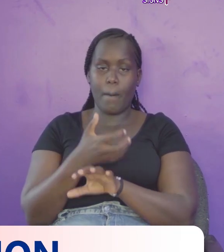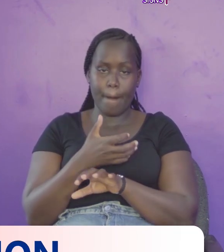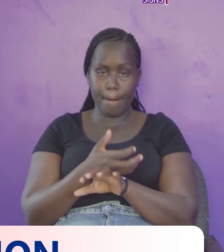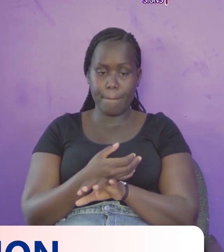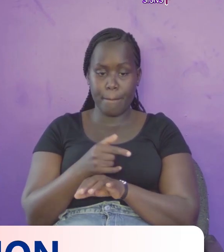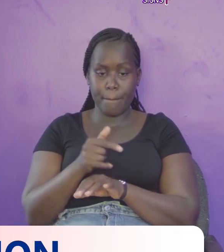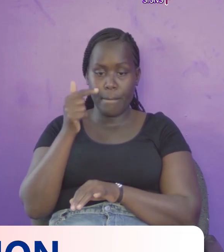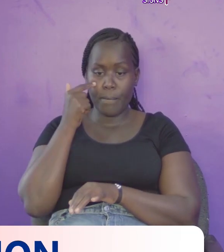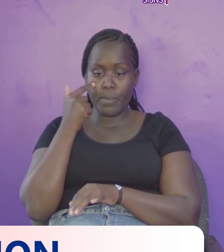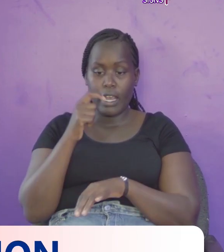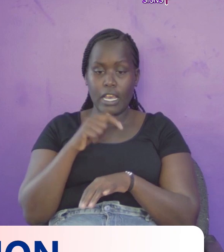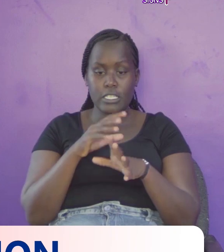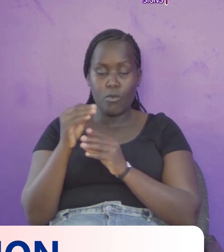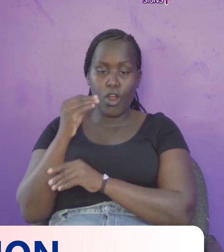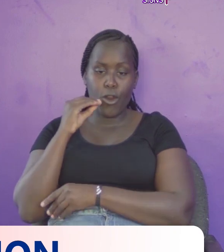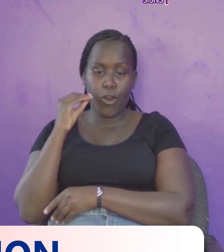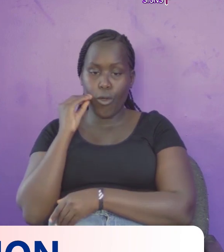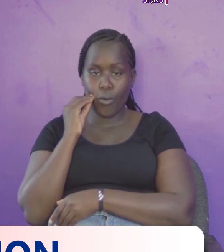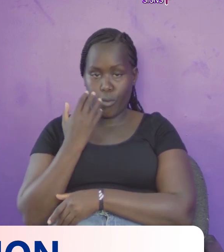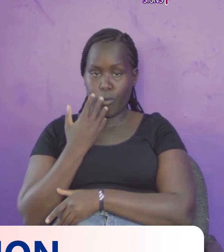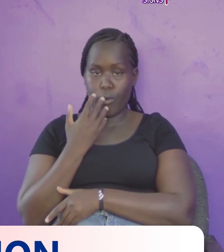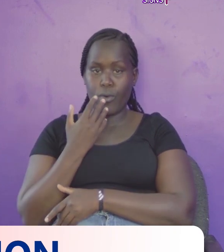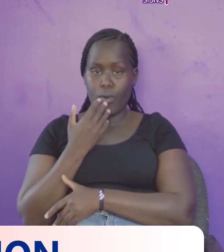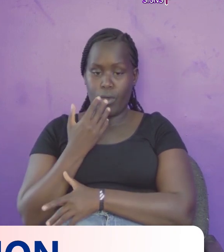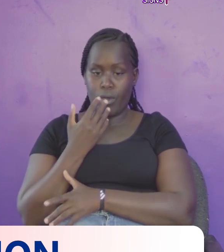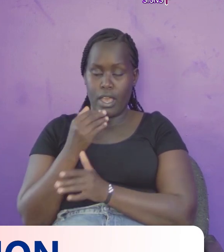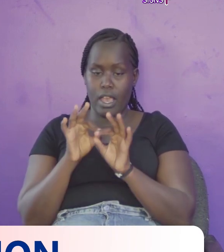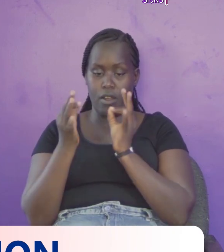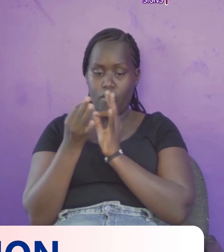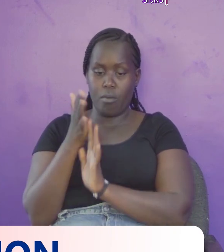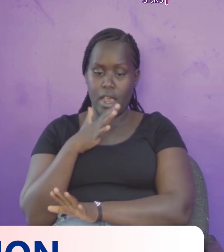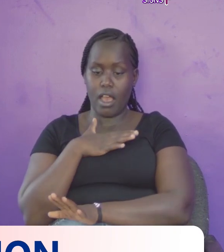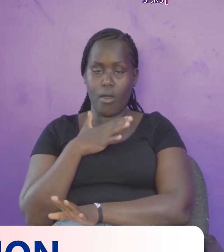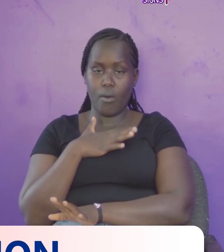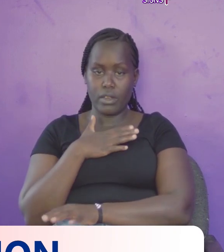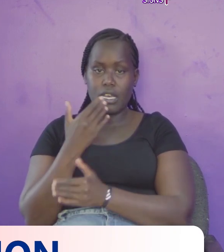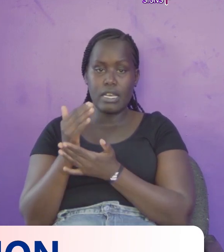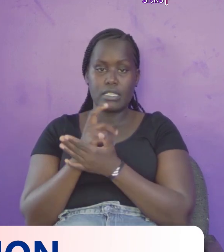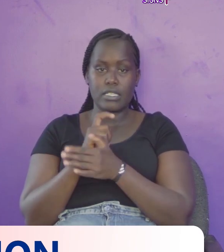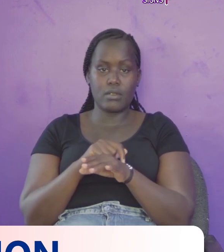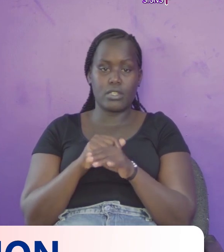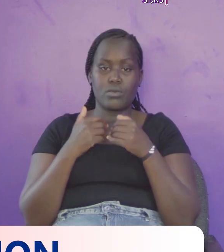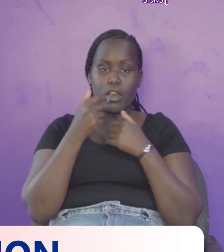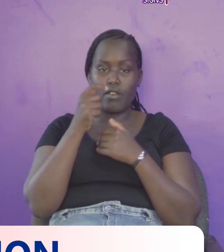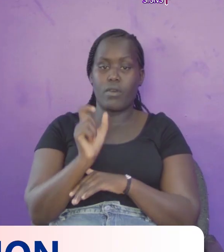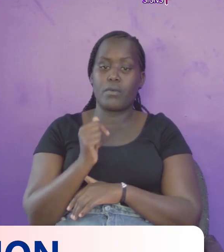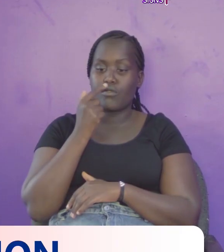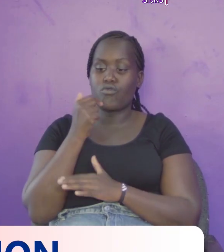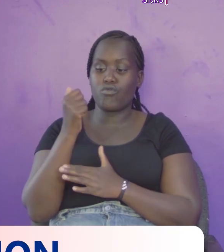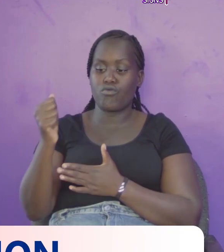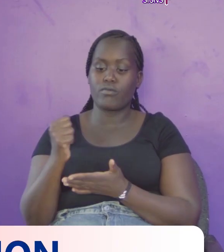you see, when we go home, when now we are in our corners of families, sometimes you even have somebody that you have